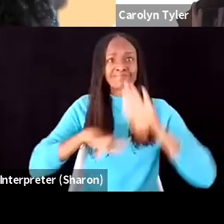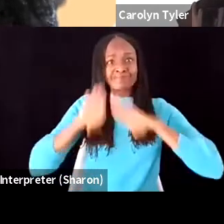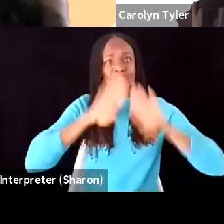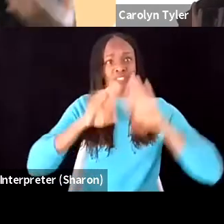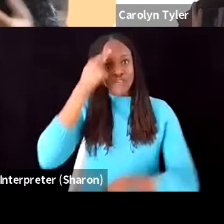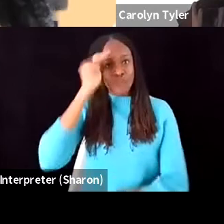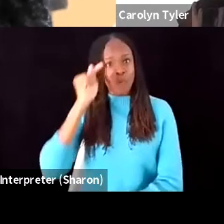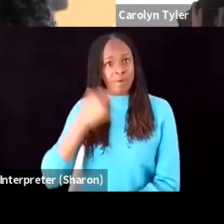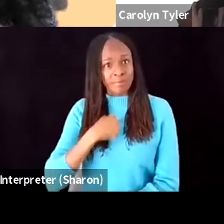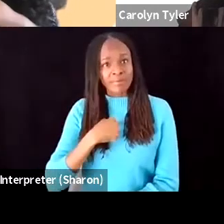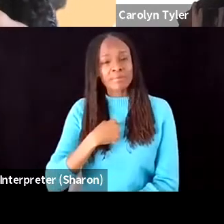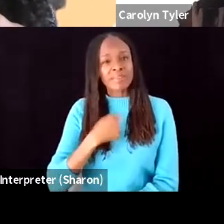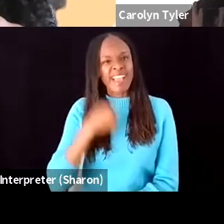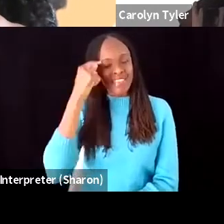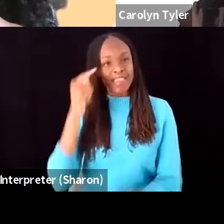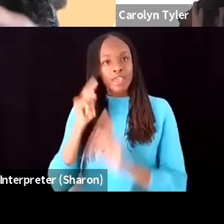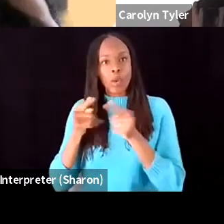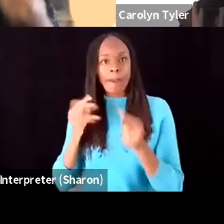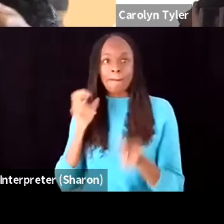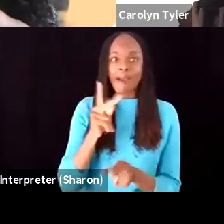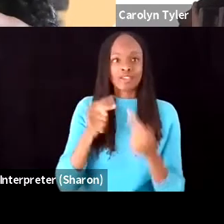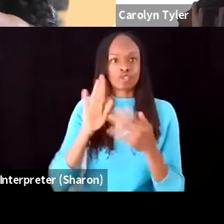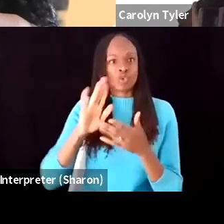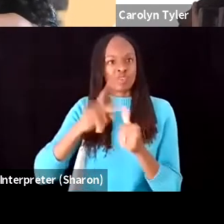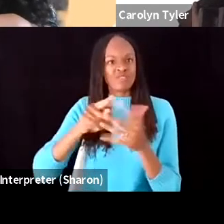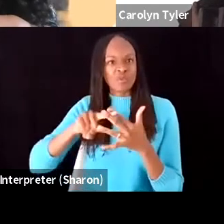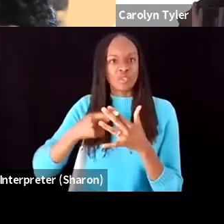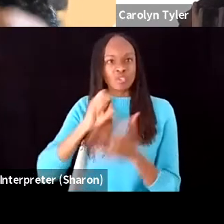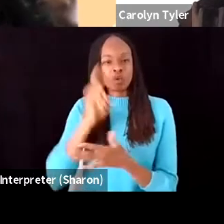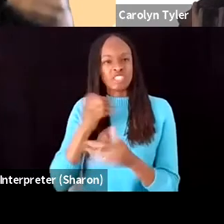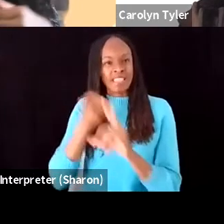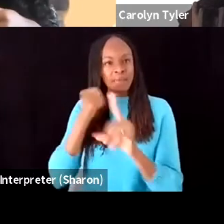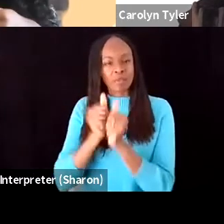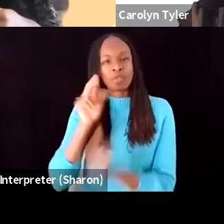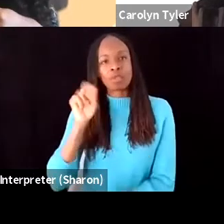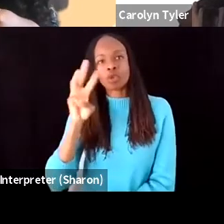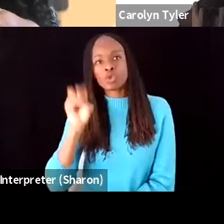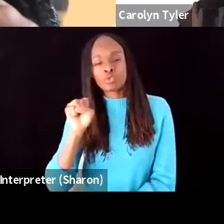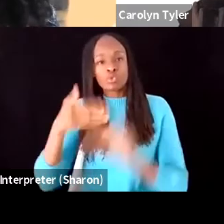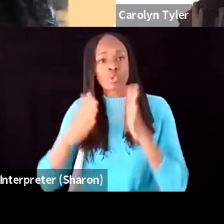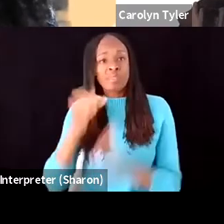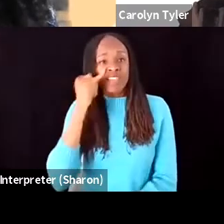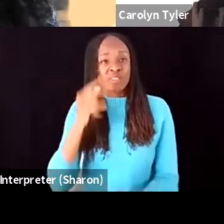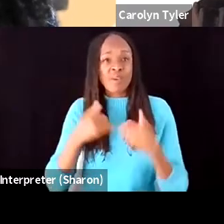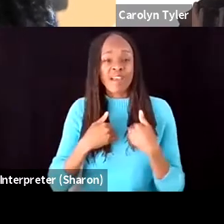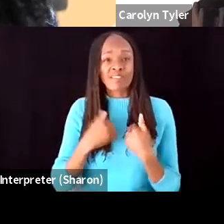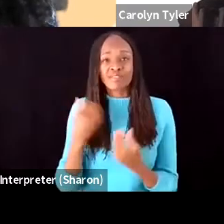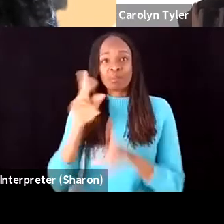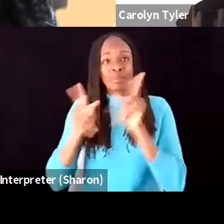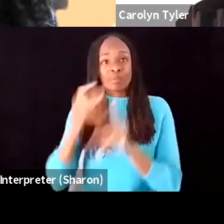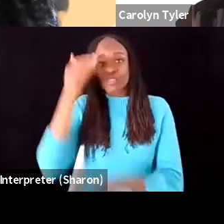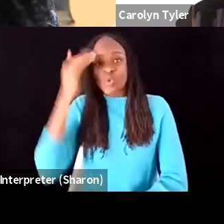And I think going back to your original question of, what the impact is on your newsrooms, when you have people who don't know those histories of your